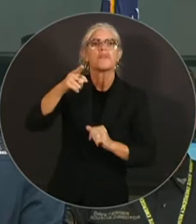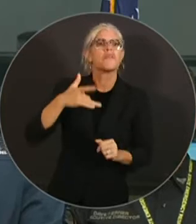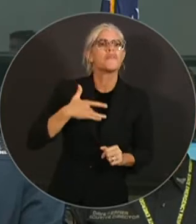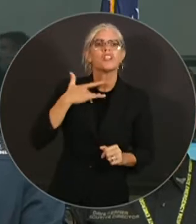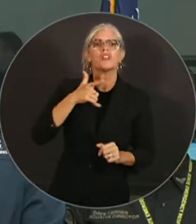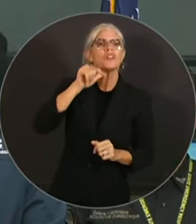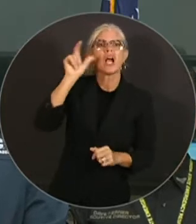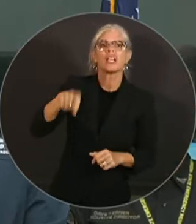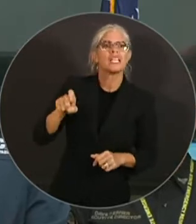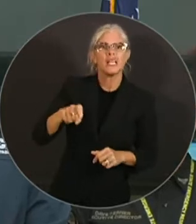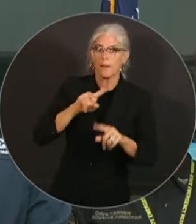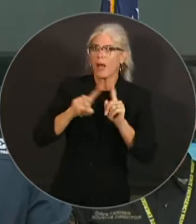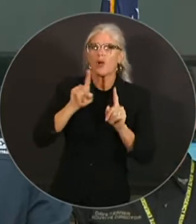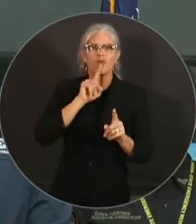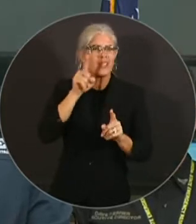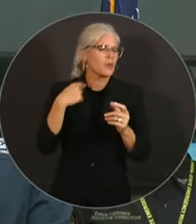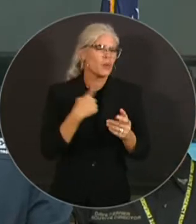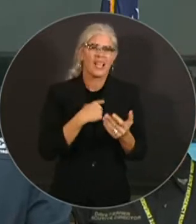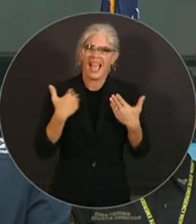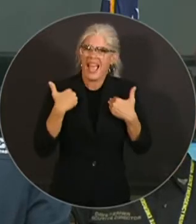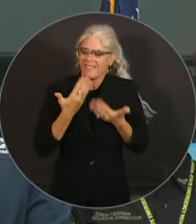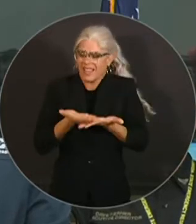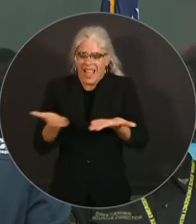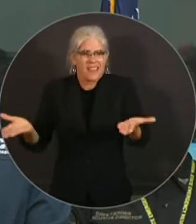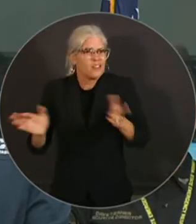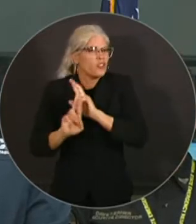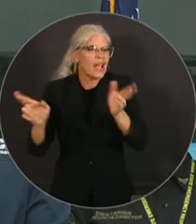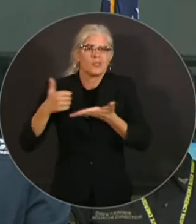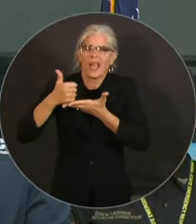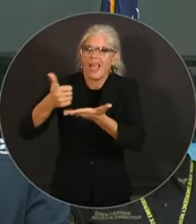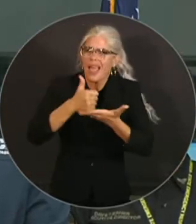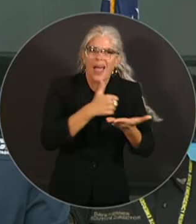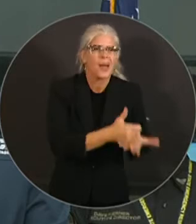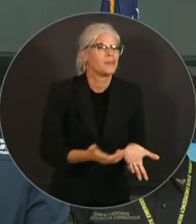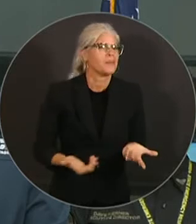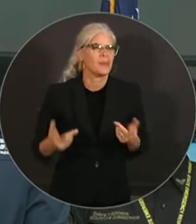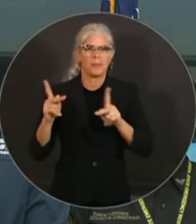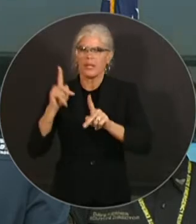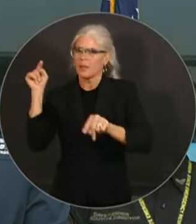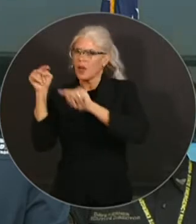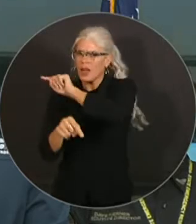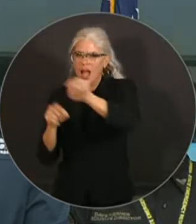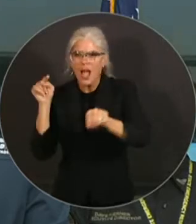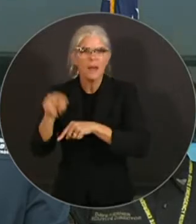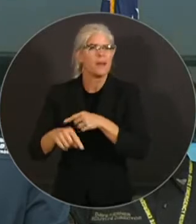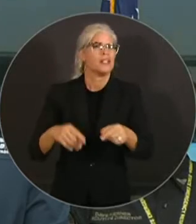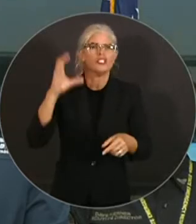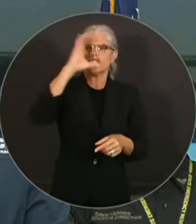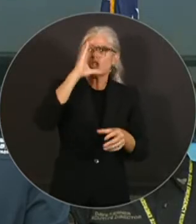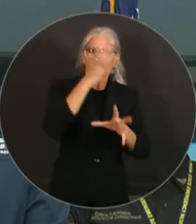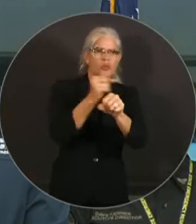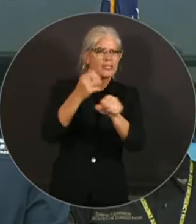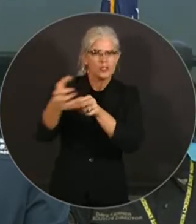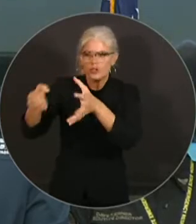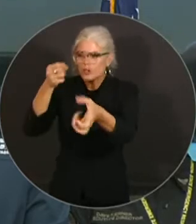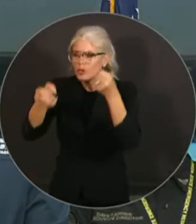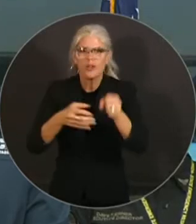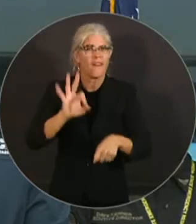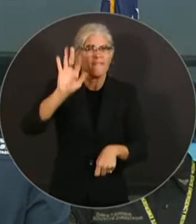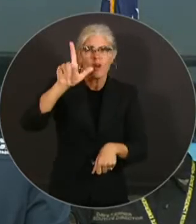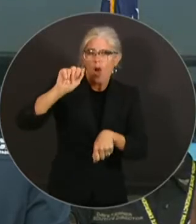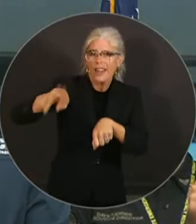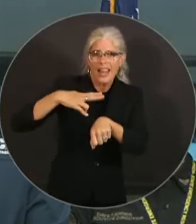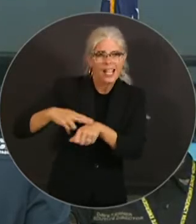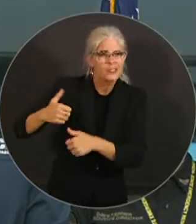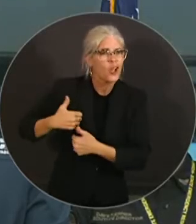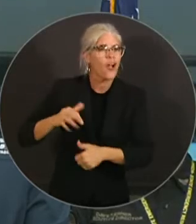are ready to go, and then some. And that's urban search and rescue teams. That's Florida National Guard. That's our Florida State Guard. That's